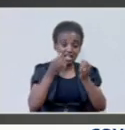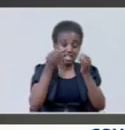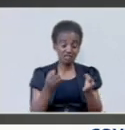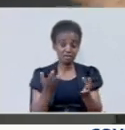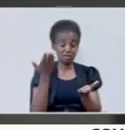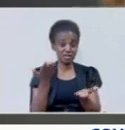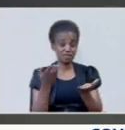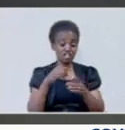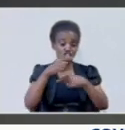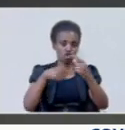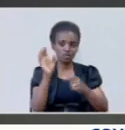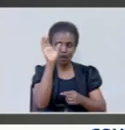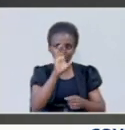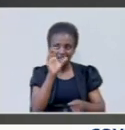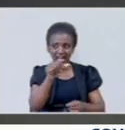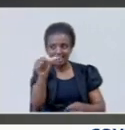we must start with what we have.